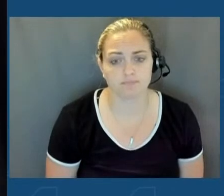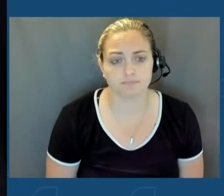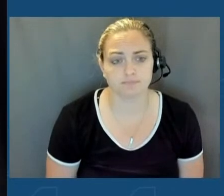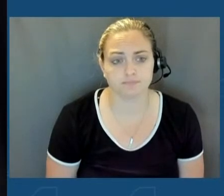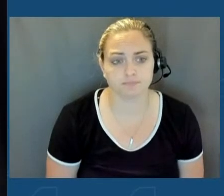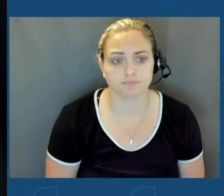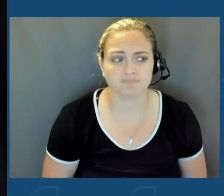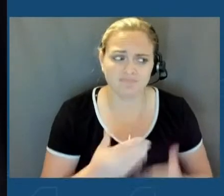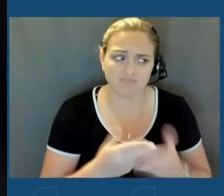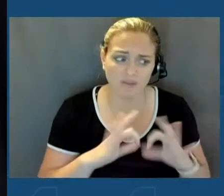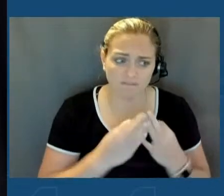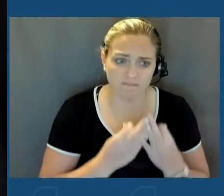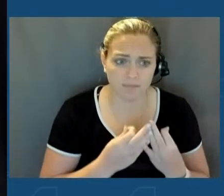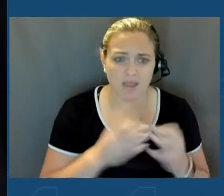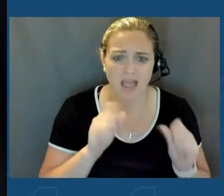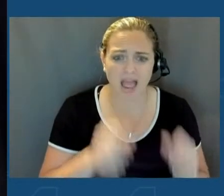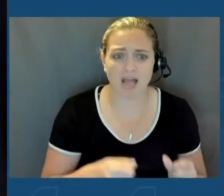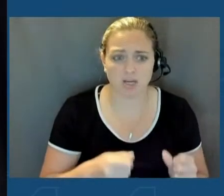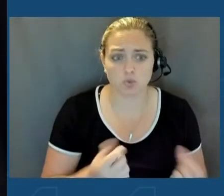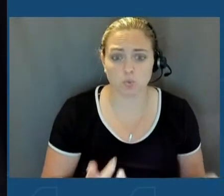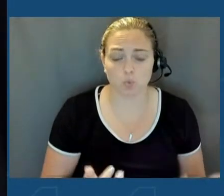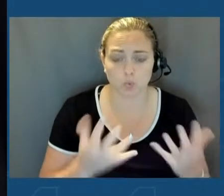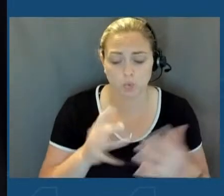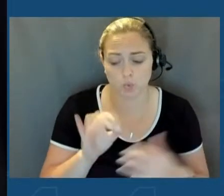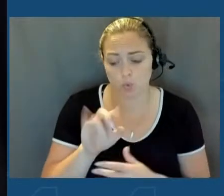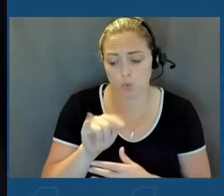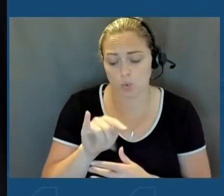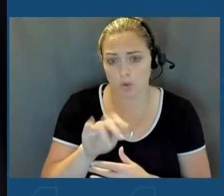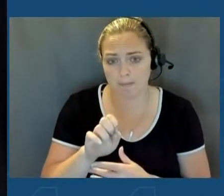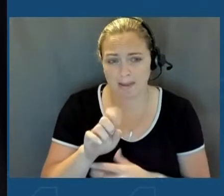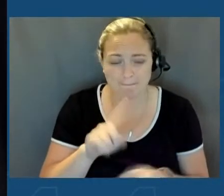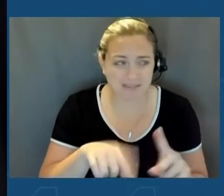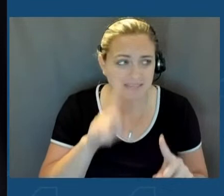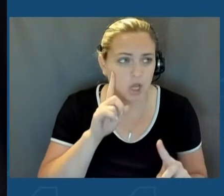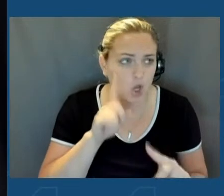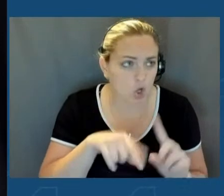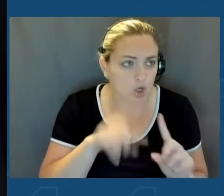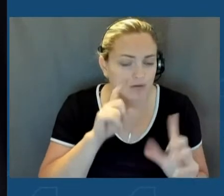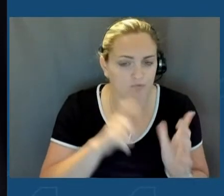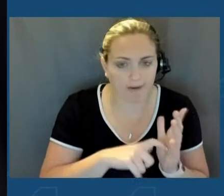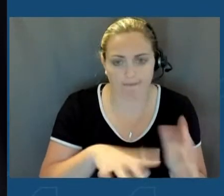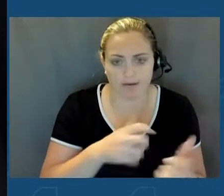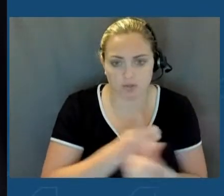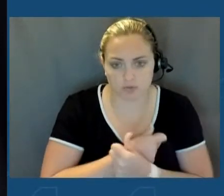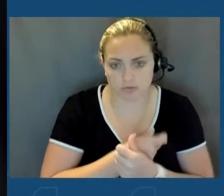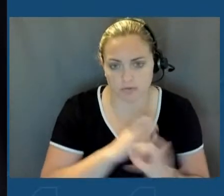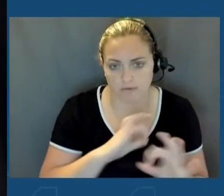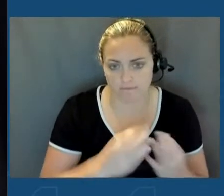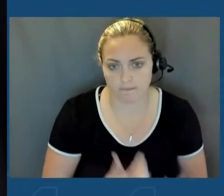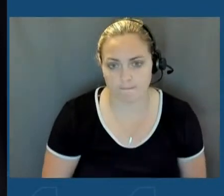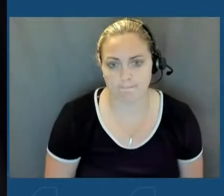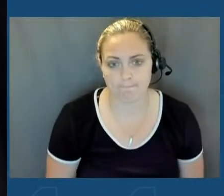Some families had to cremate them because they could not recognize their loved ones.